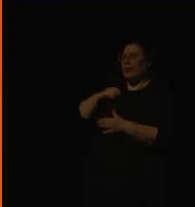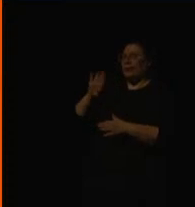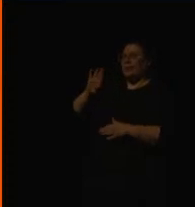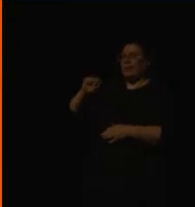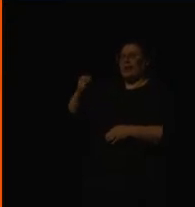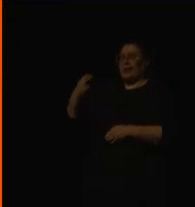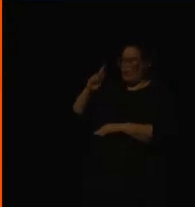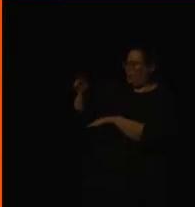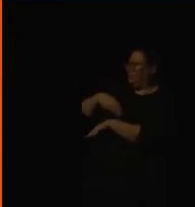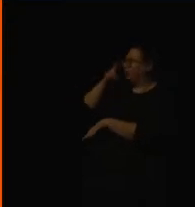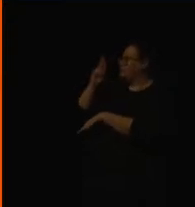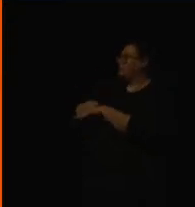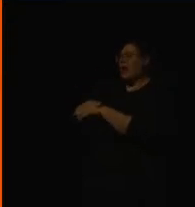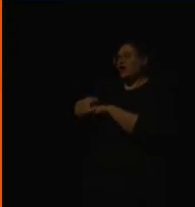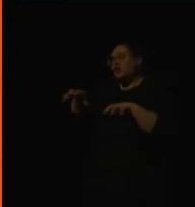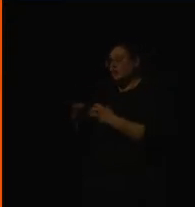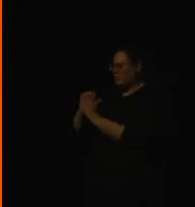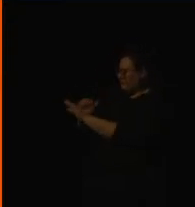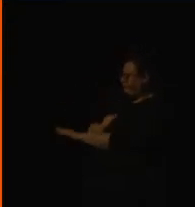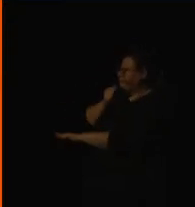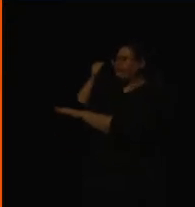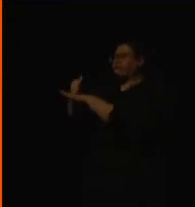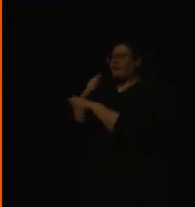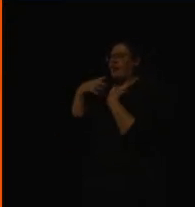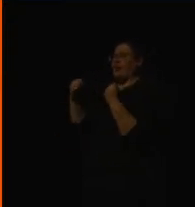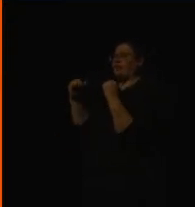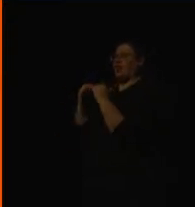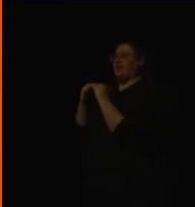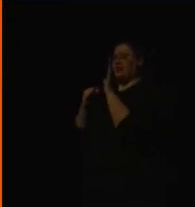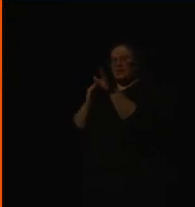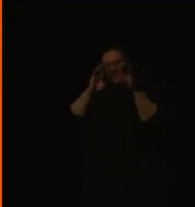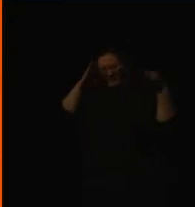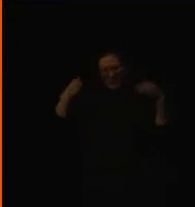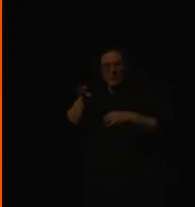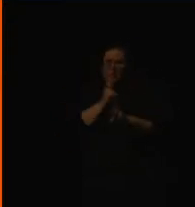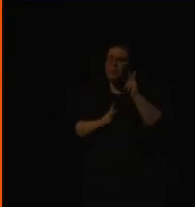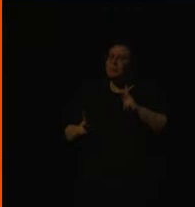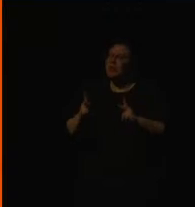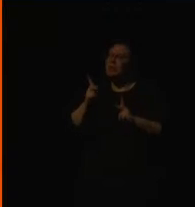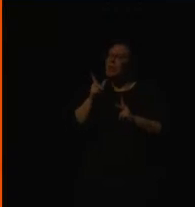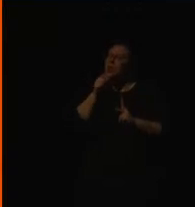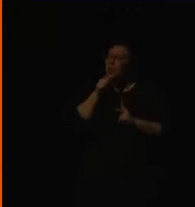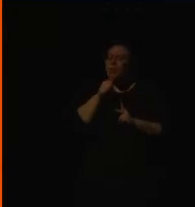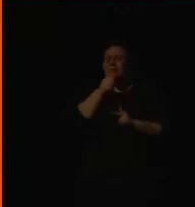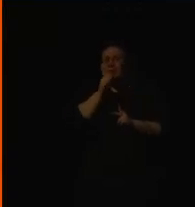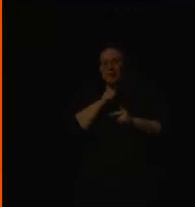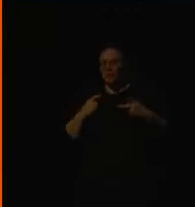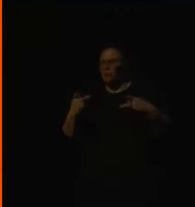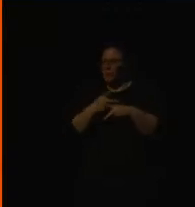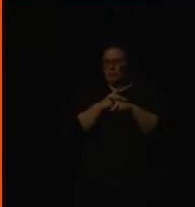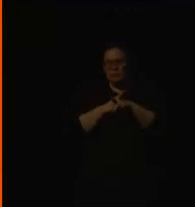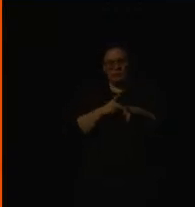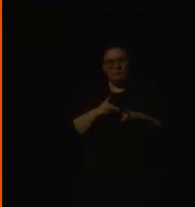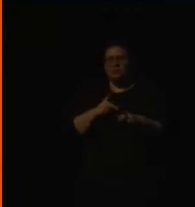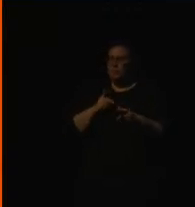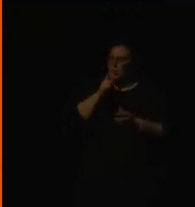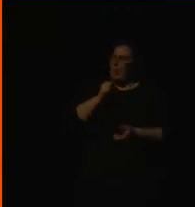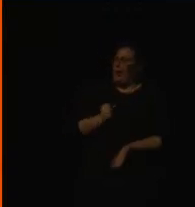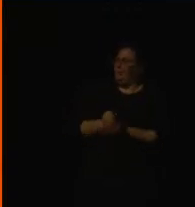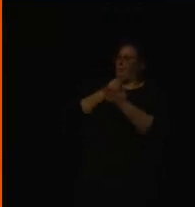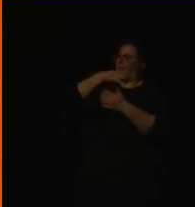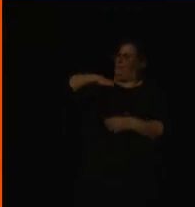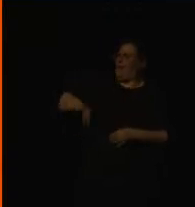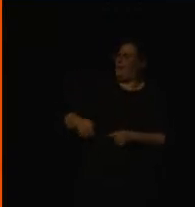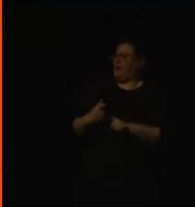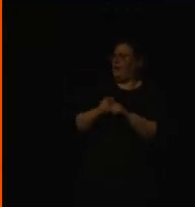building a national movement for health justice. One that centers those most harmed by our current system and those most poised to benefit from its